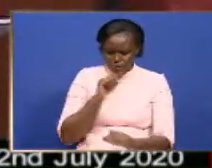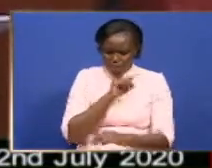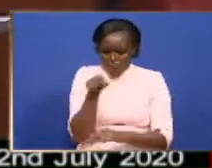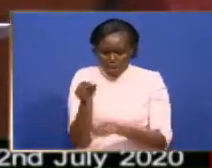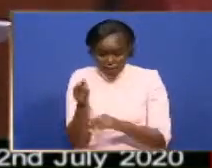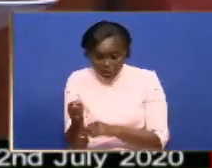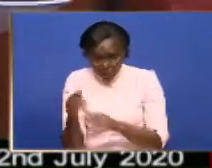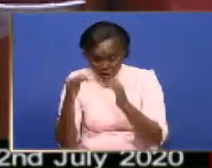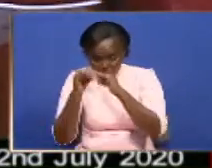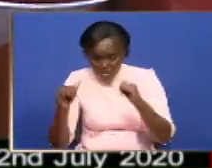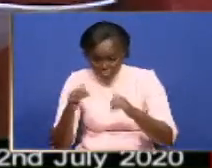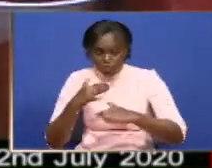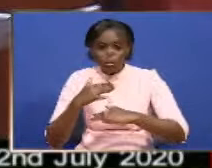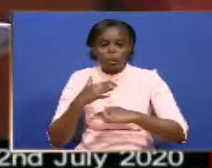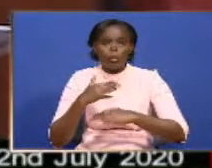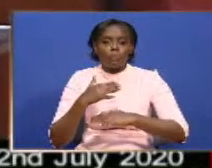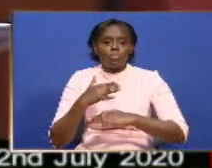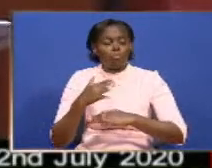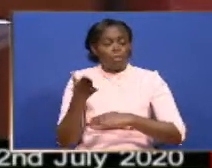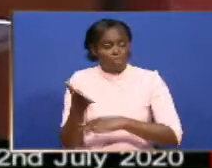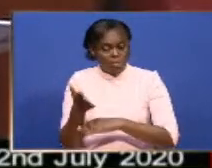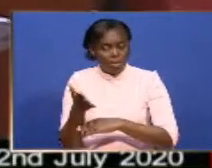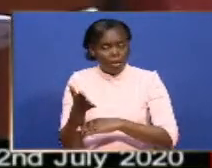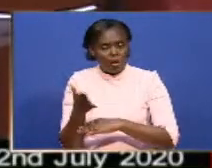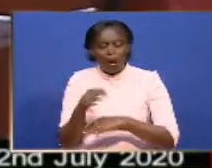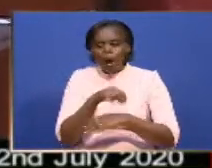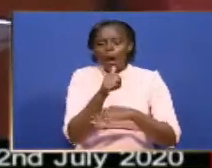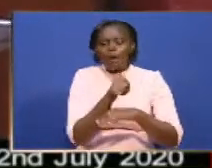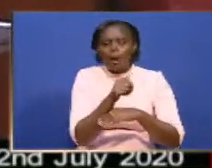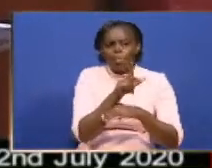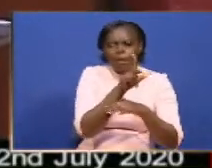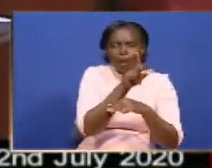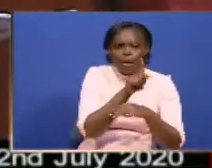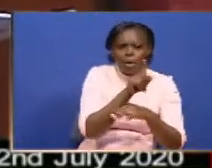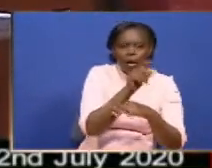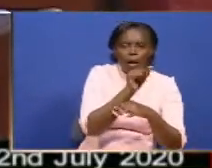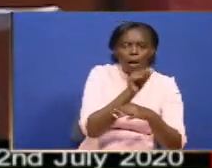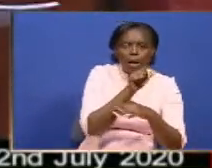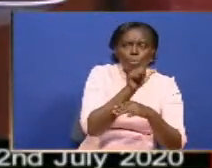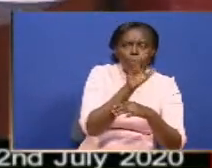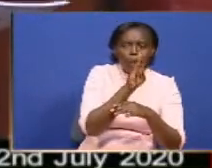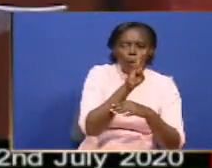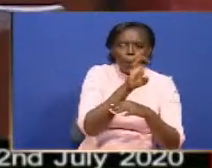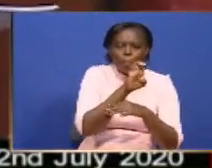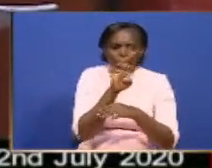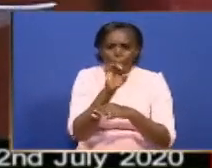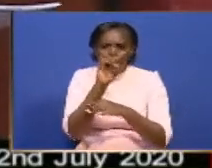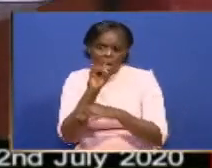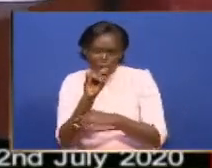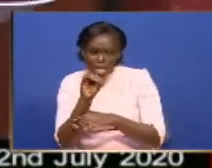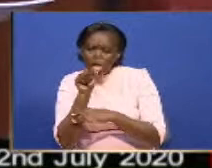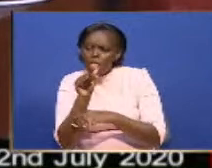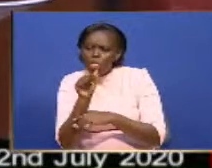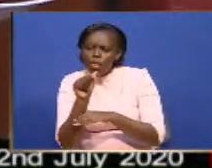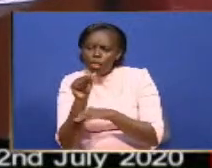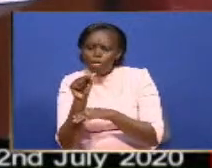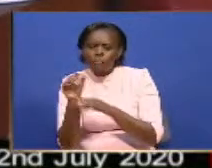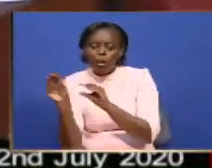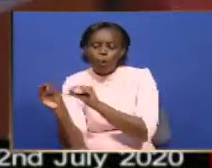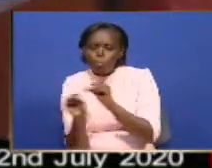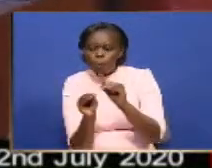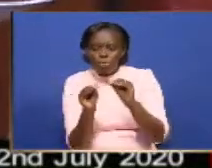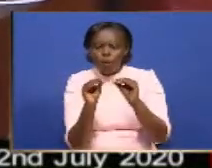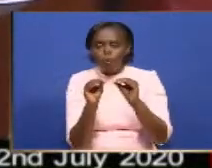camp. Then there was another settlement called Kalobey, which was meant to actually move the